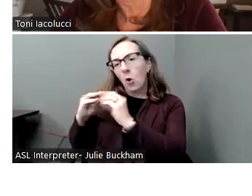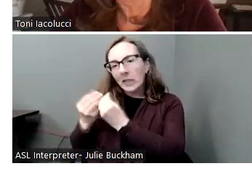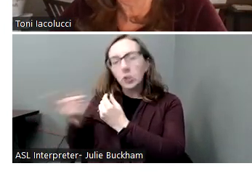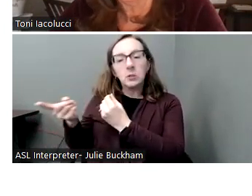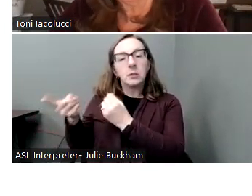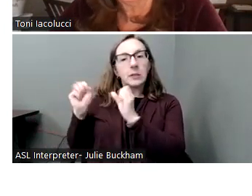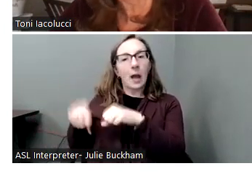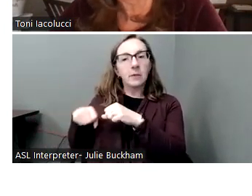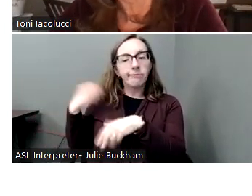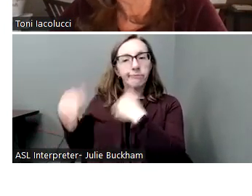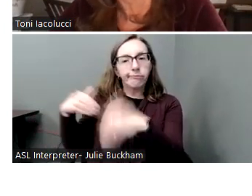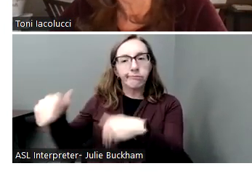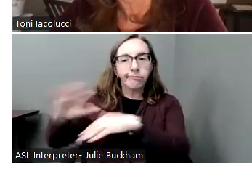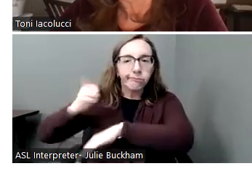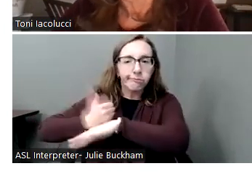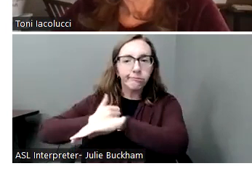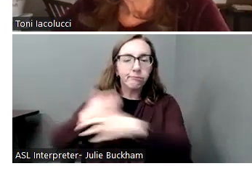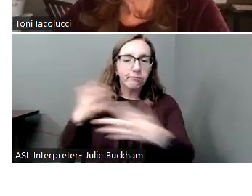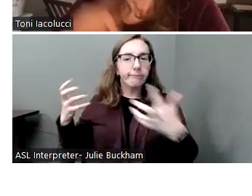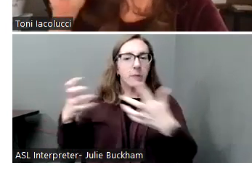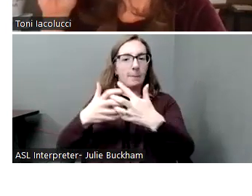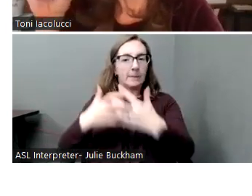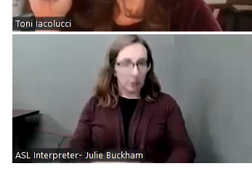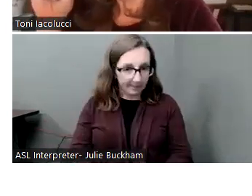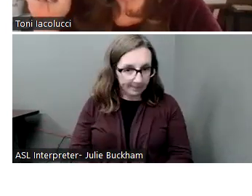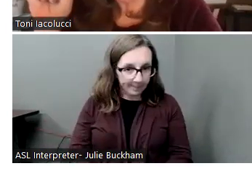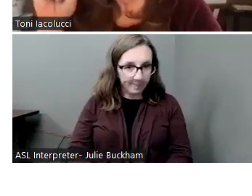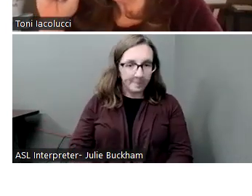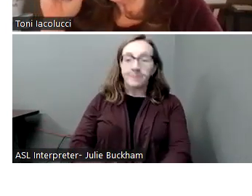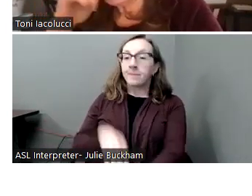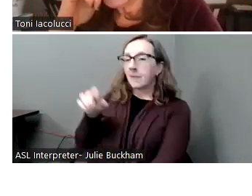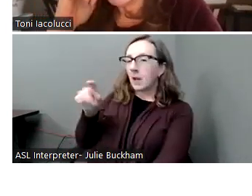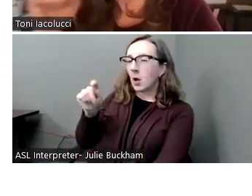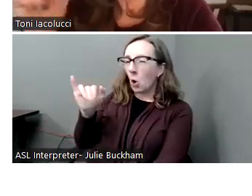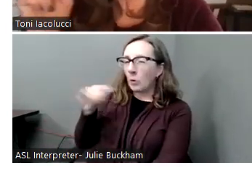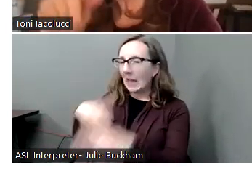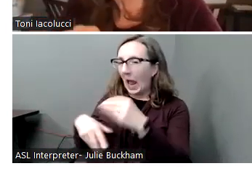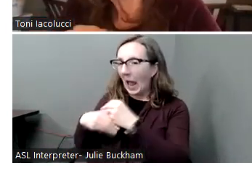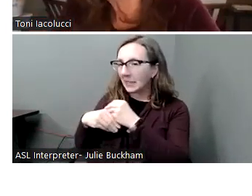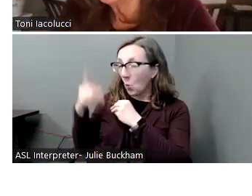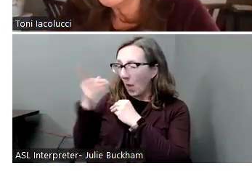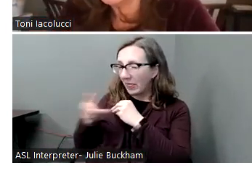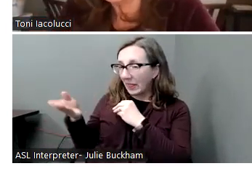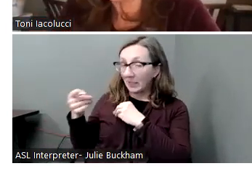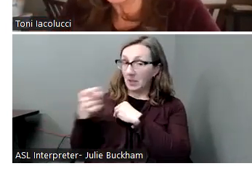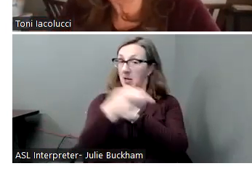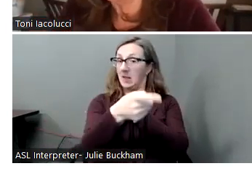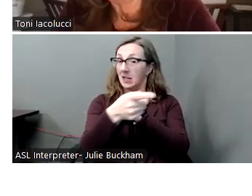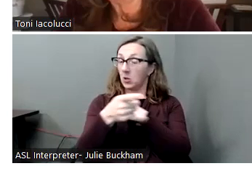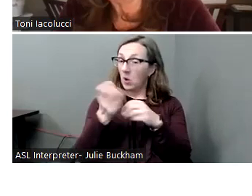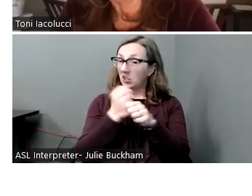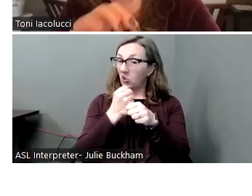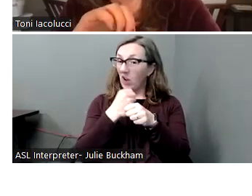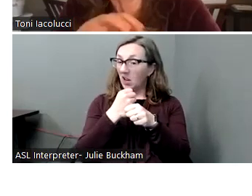those accommodations in place. If I could just add one thing to that, Michelle, when this was created, which was quite a